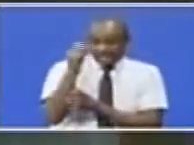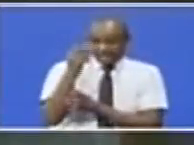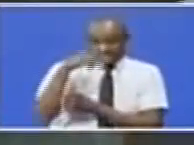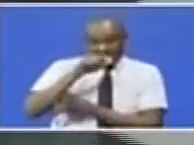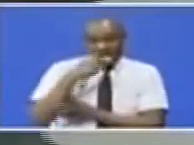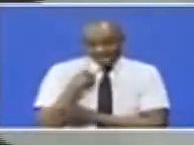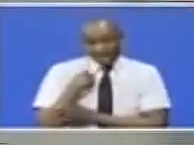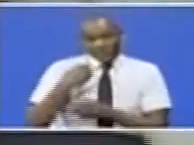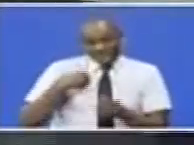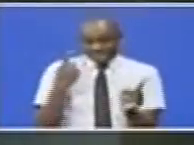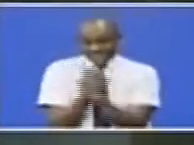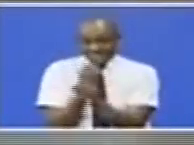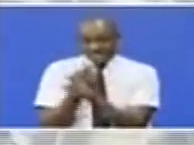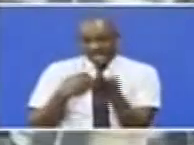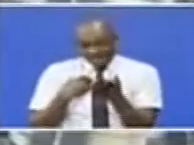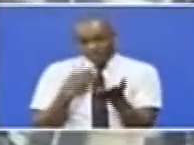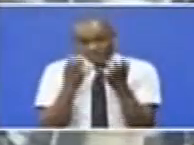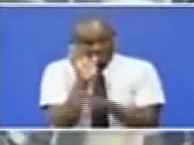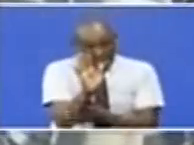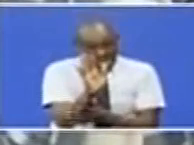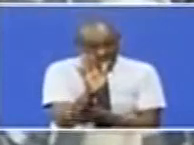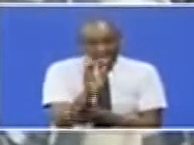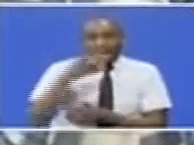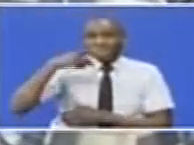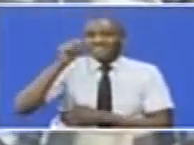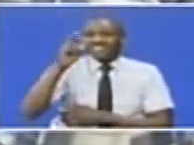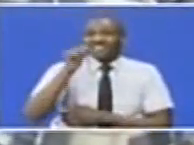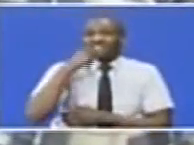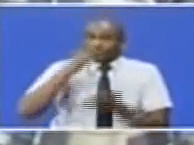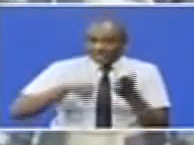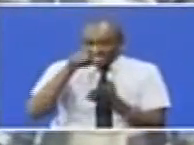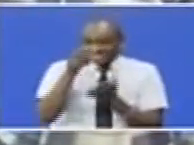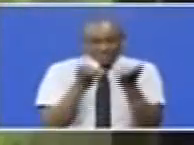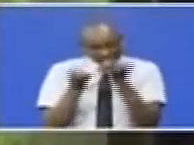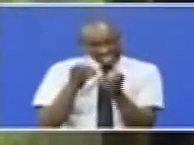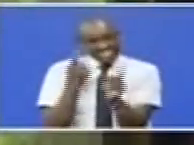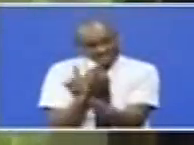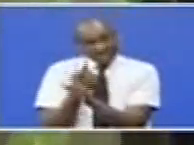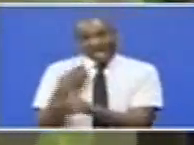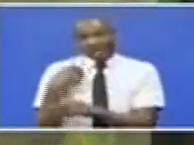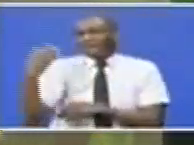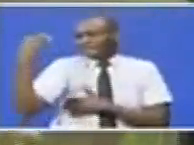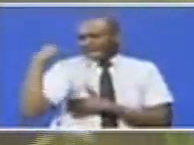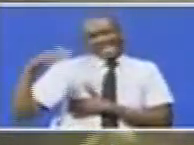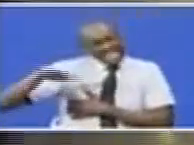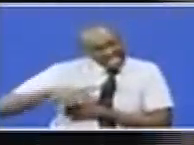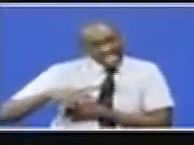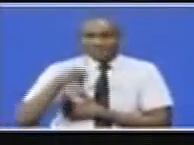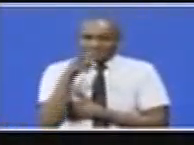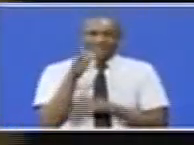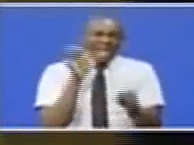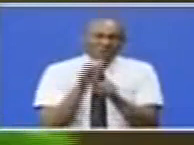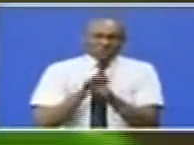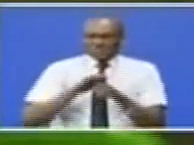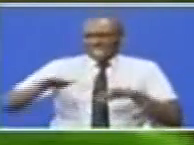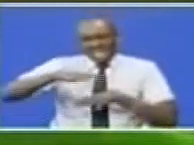prices are pegged on their age and weight. According to Peter, the trade can be done in a backyard since it does not take up too much